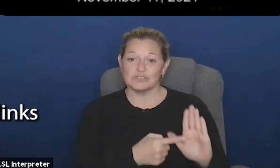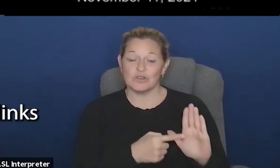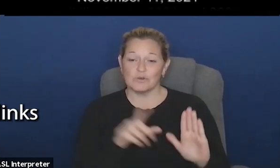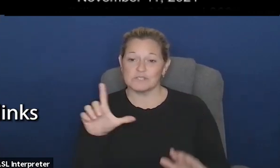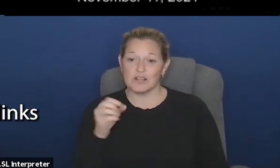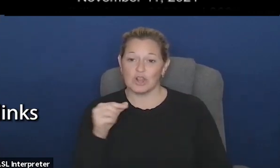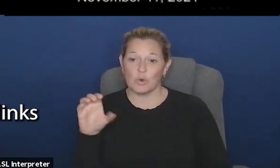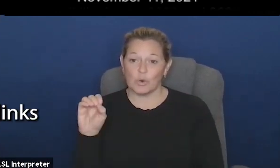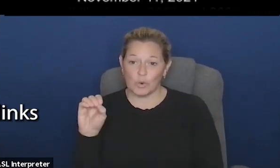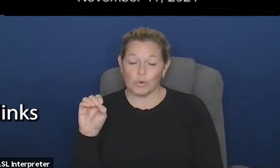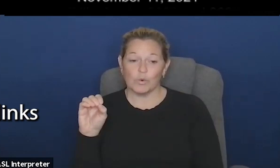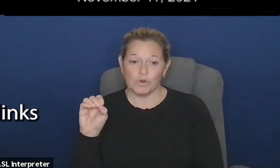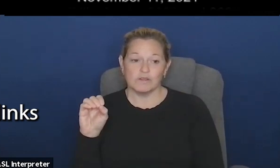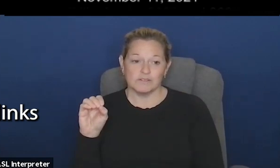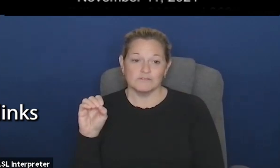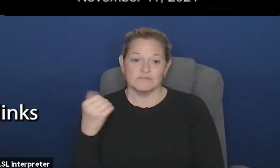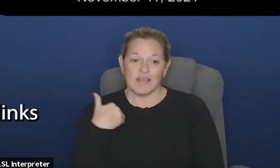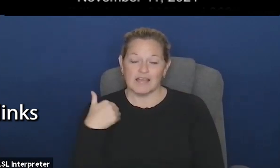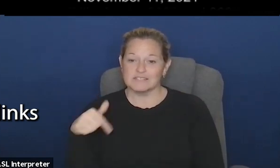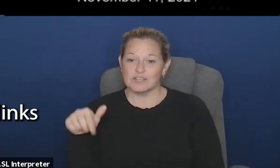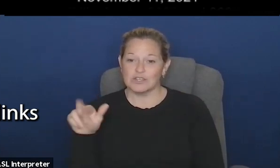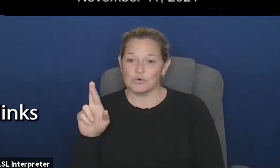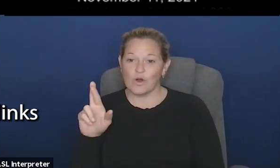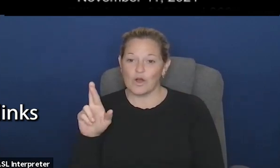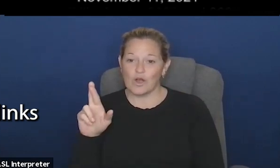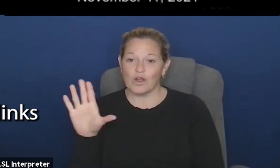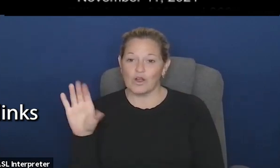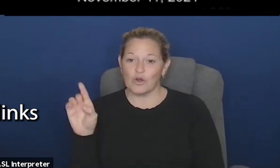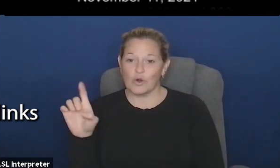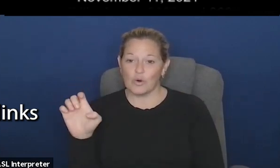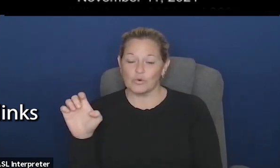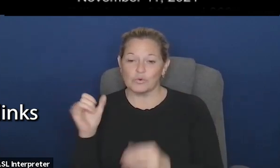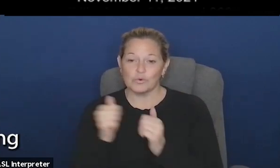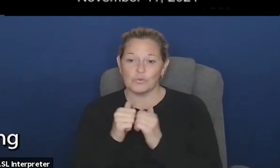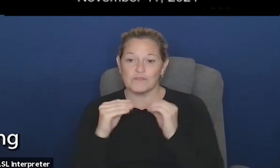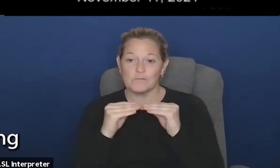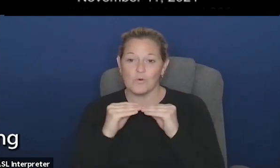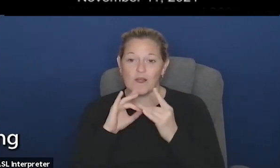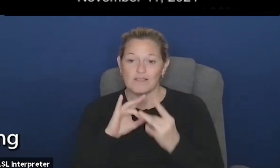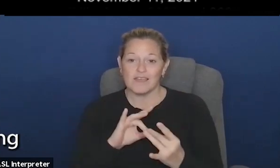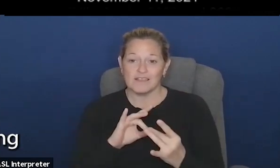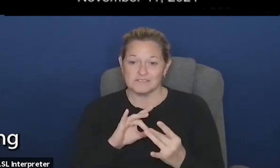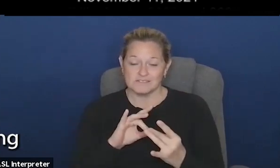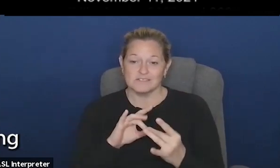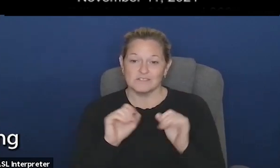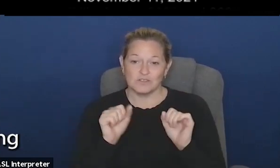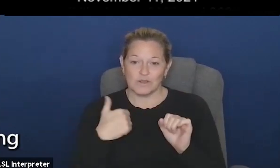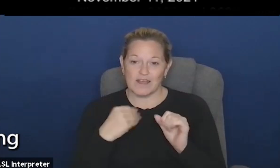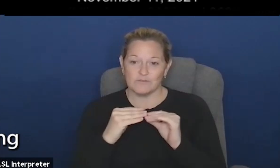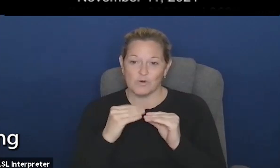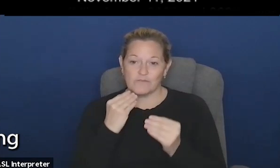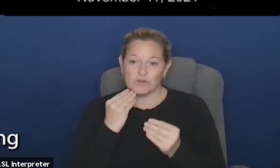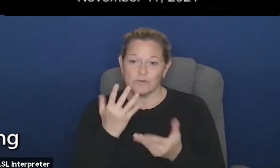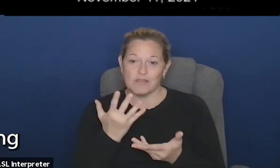and Orchestar, has a QR code and our links to get more information. Also Sòley and my email. And